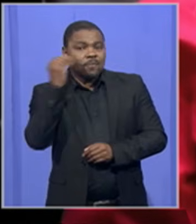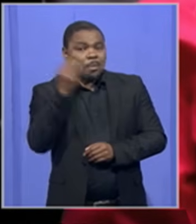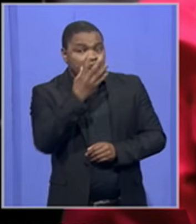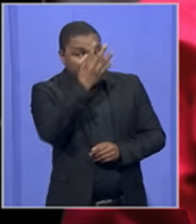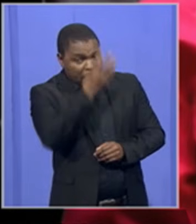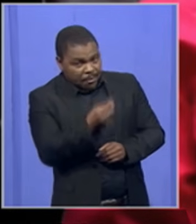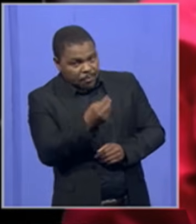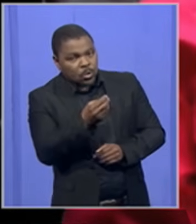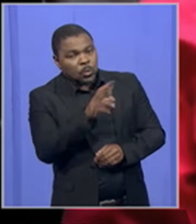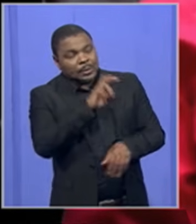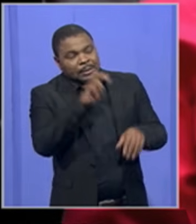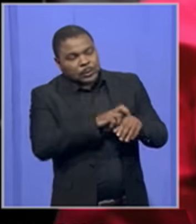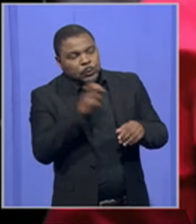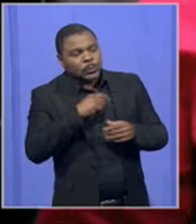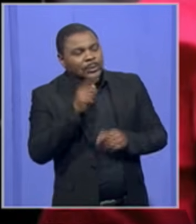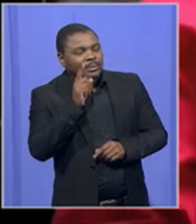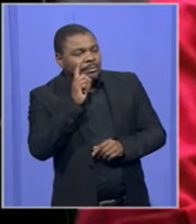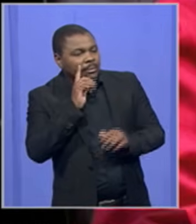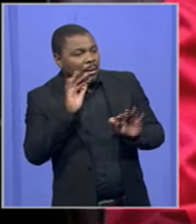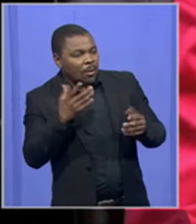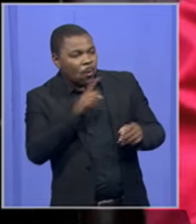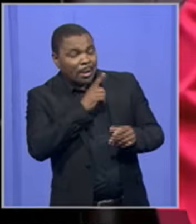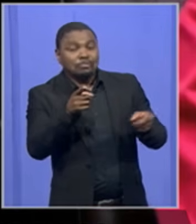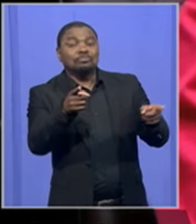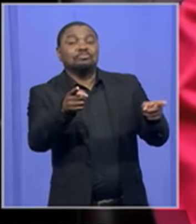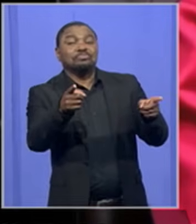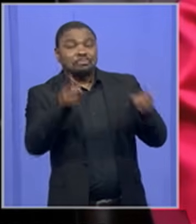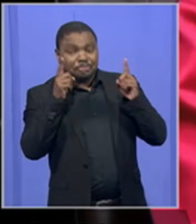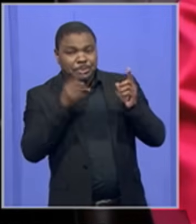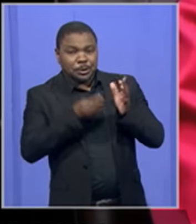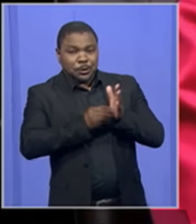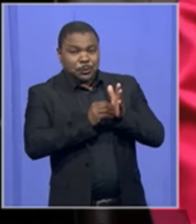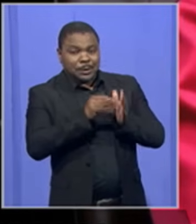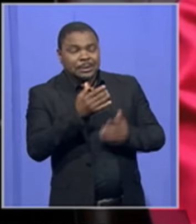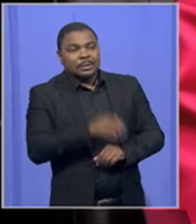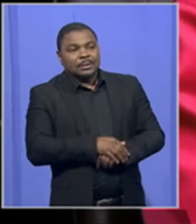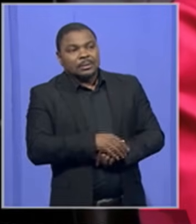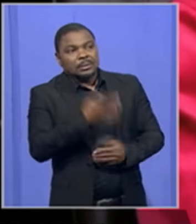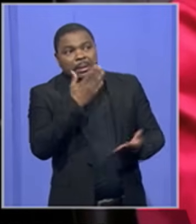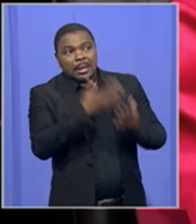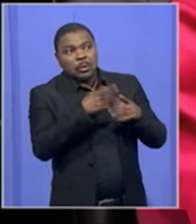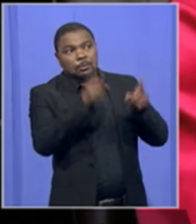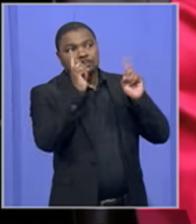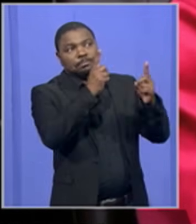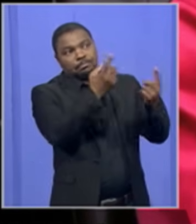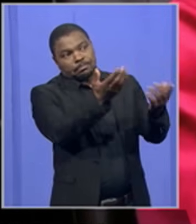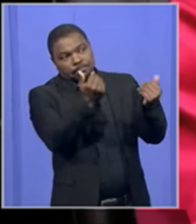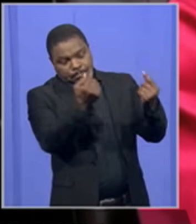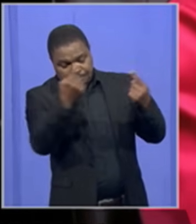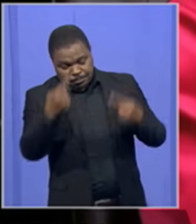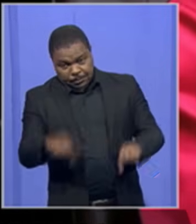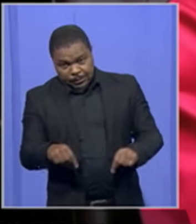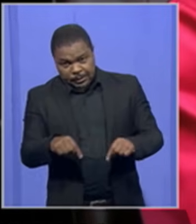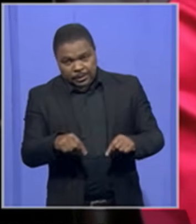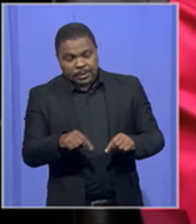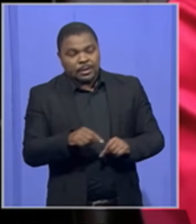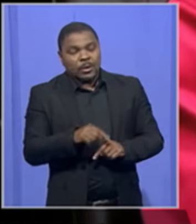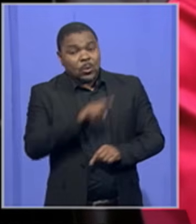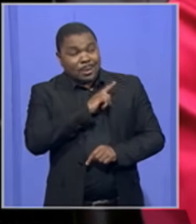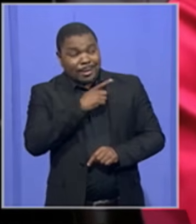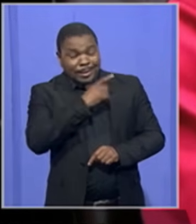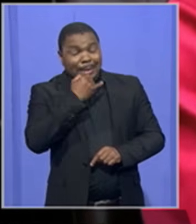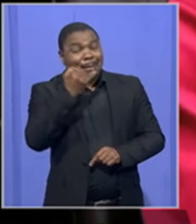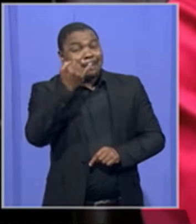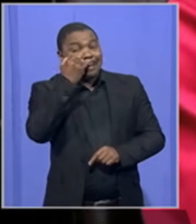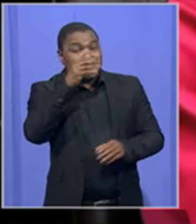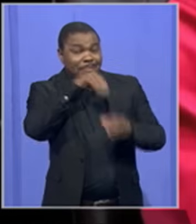us. Very dangerous criminals. How do we get them here? Can we summon them here? And all of that. Because you're talking drugs, if you're